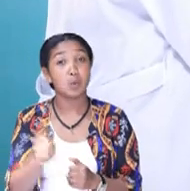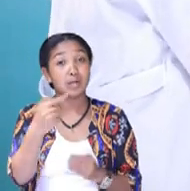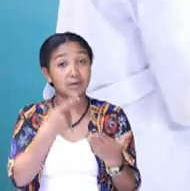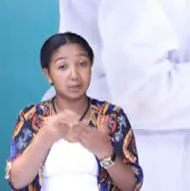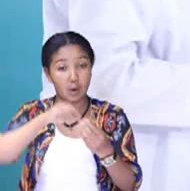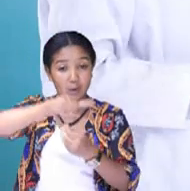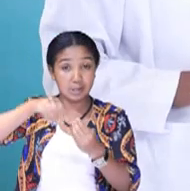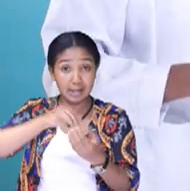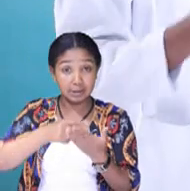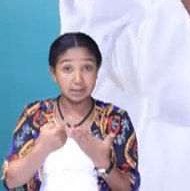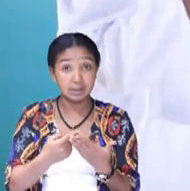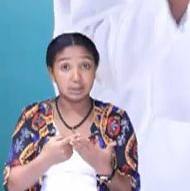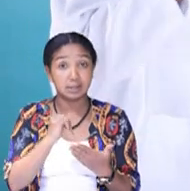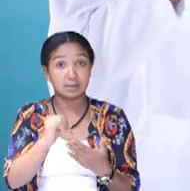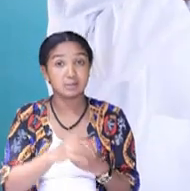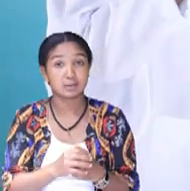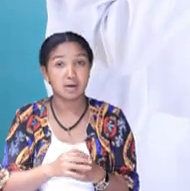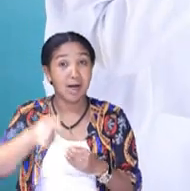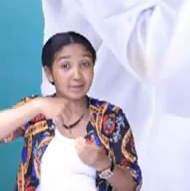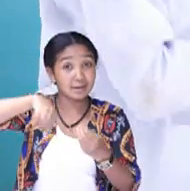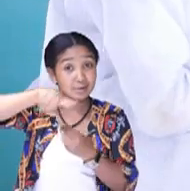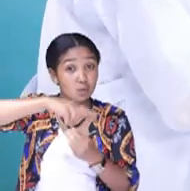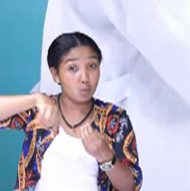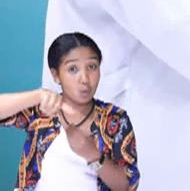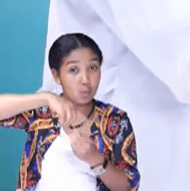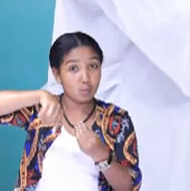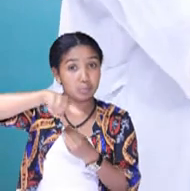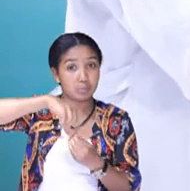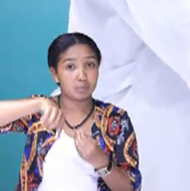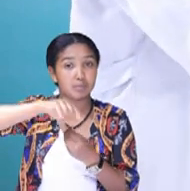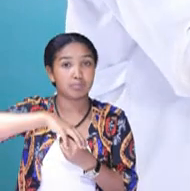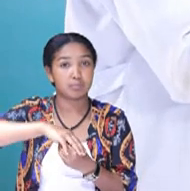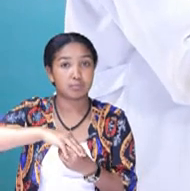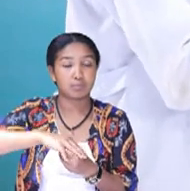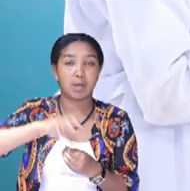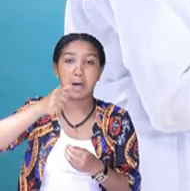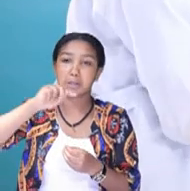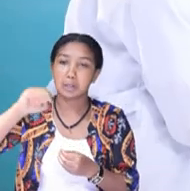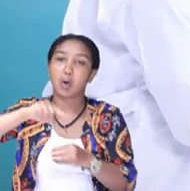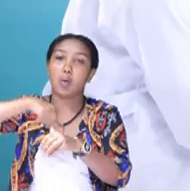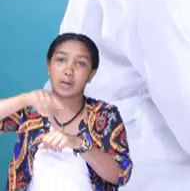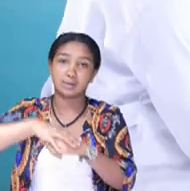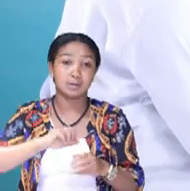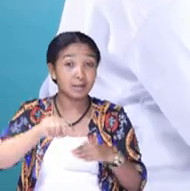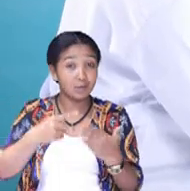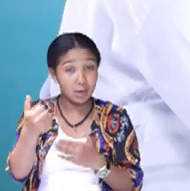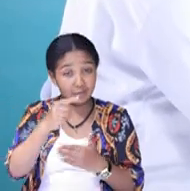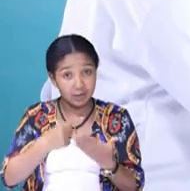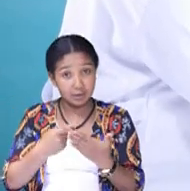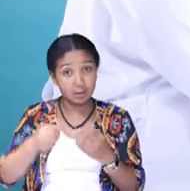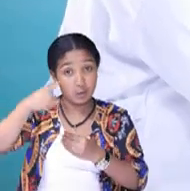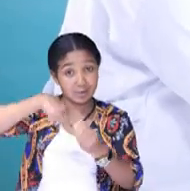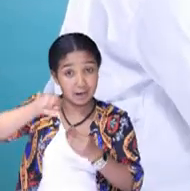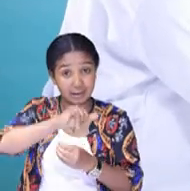Whenever it rotates like this, it is acting toward us as anticlockwise. Therefore, whenever